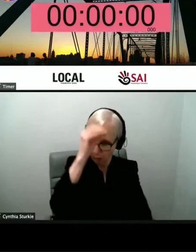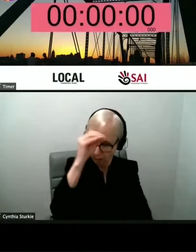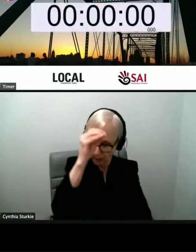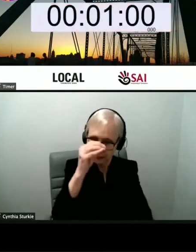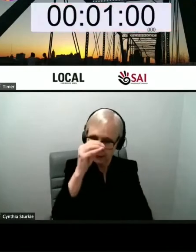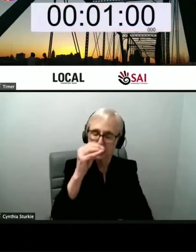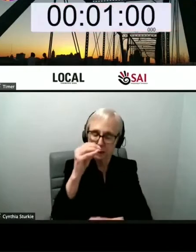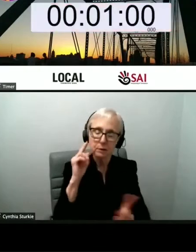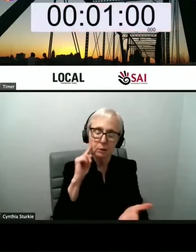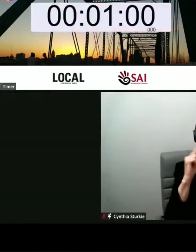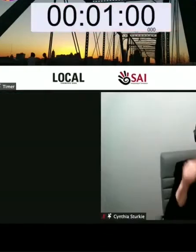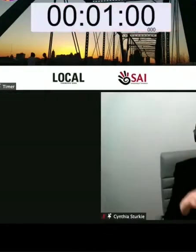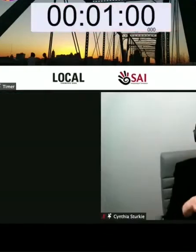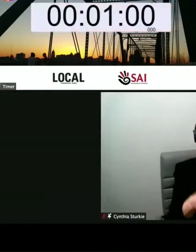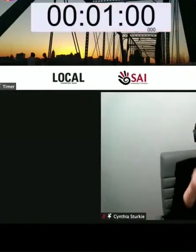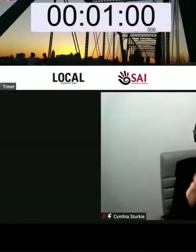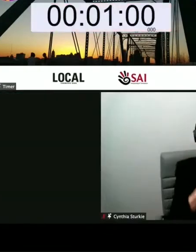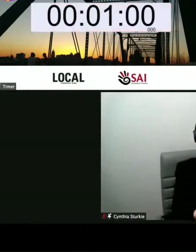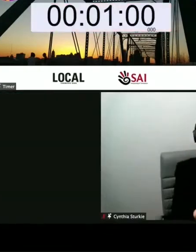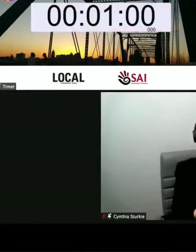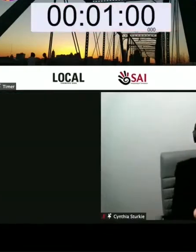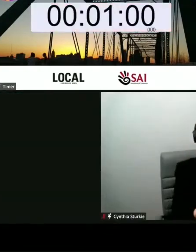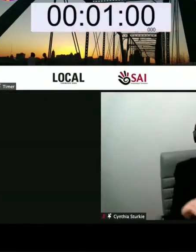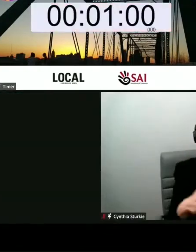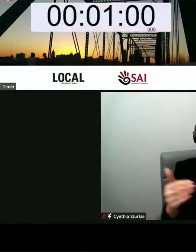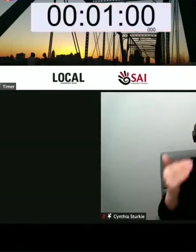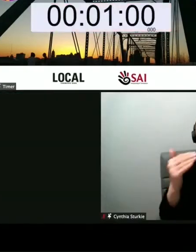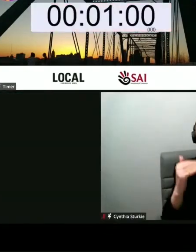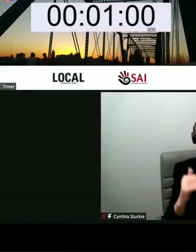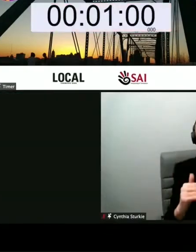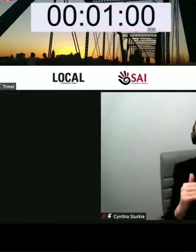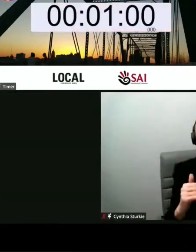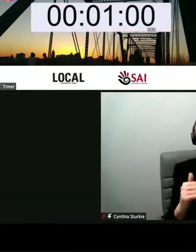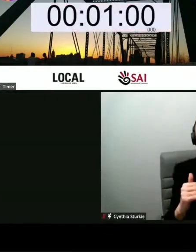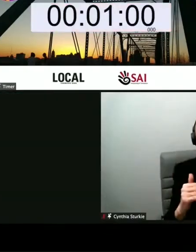you. And the next person on this question is